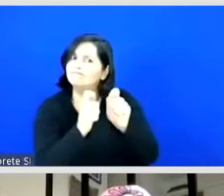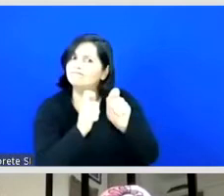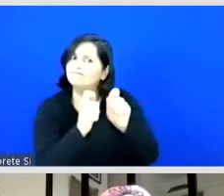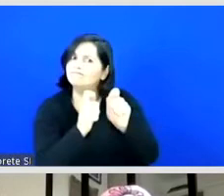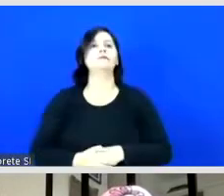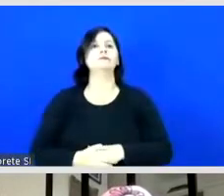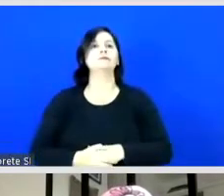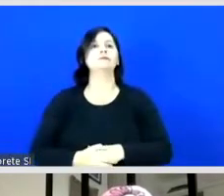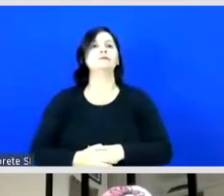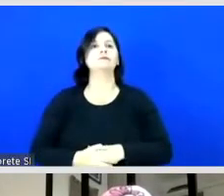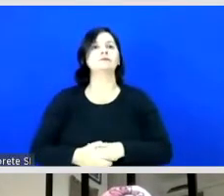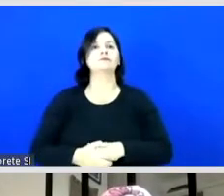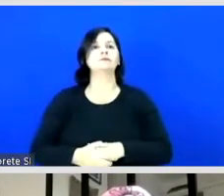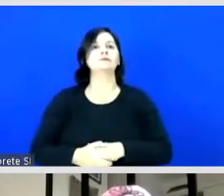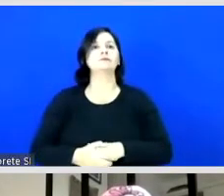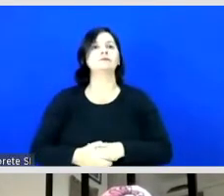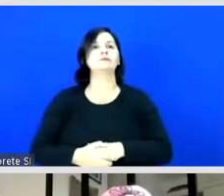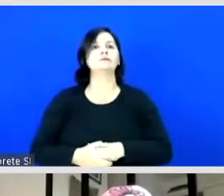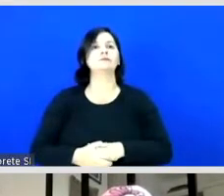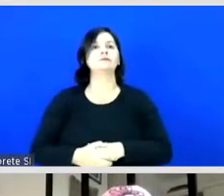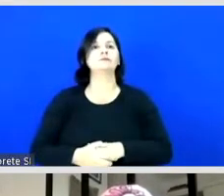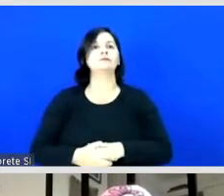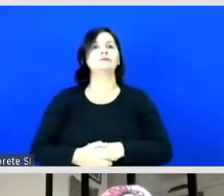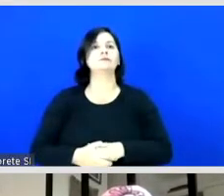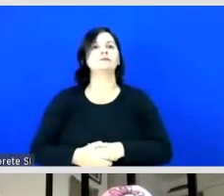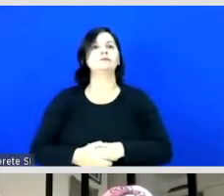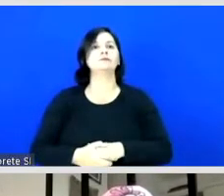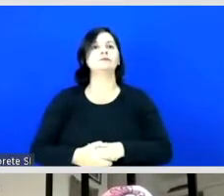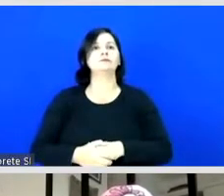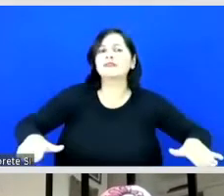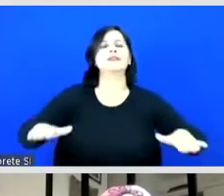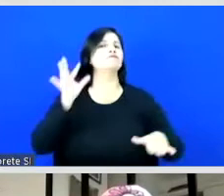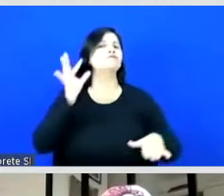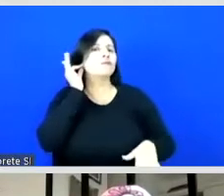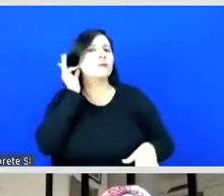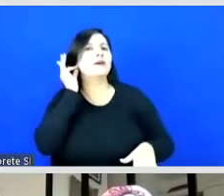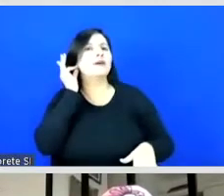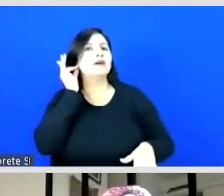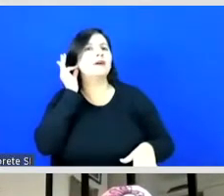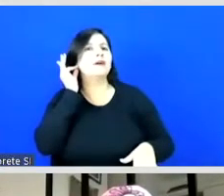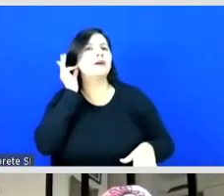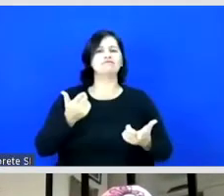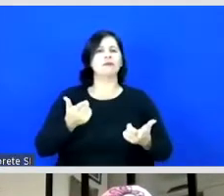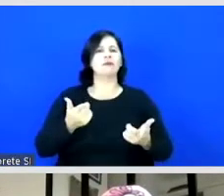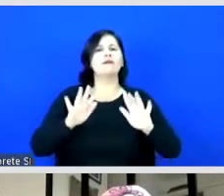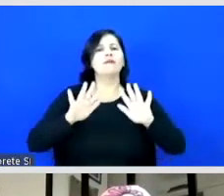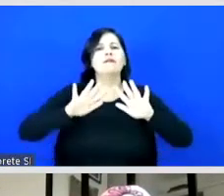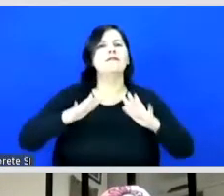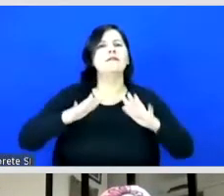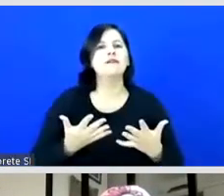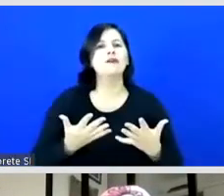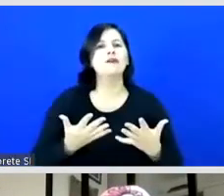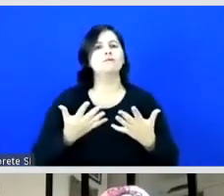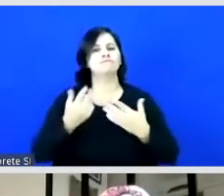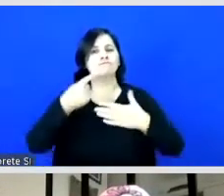influence policies and also really work on what Mary really pointed